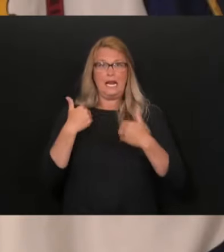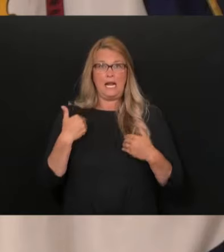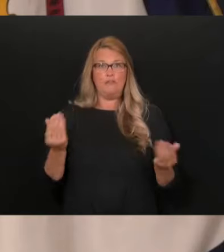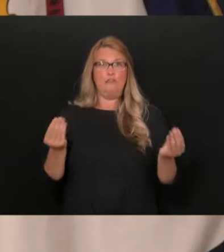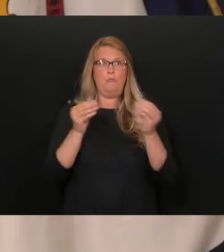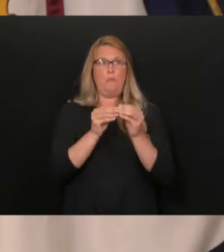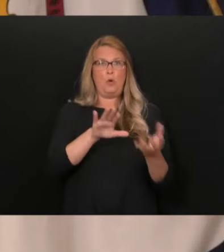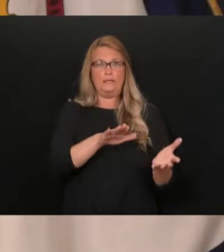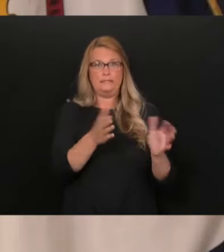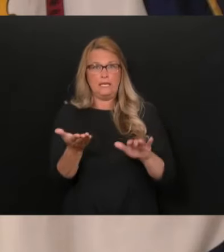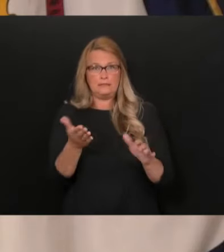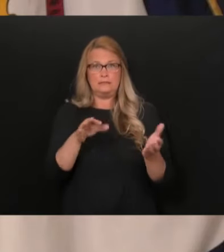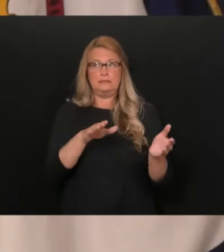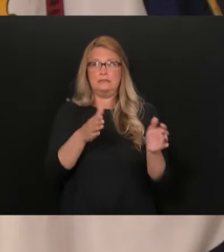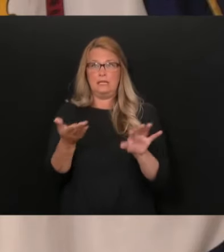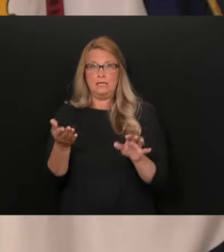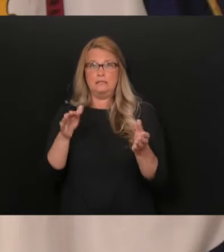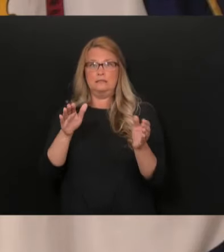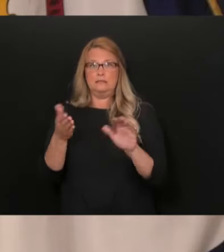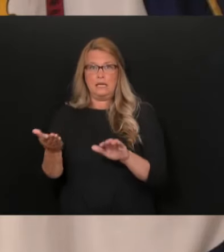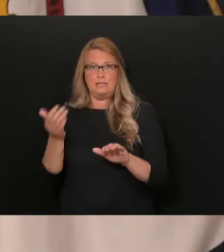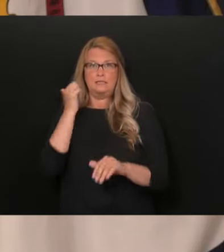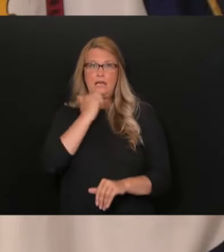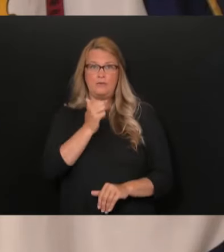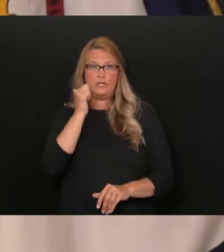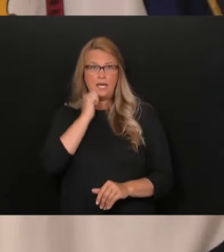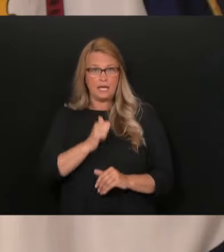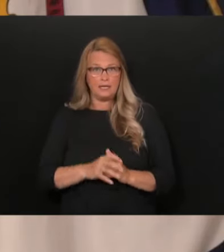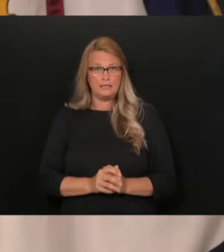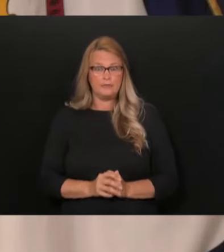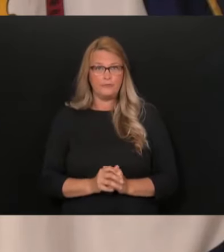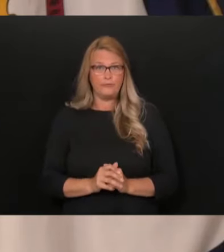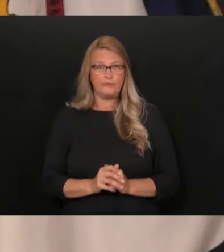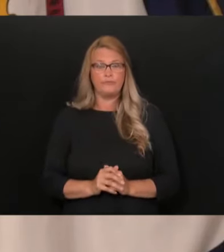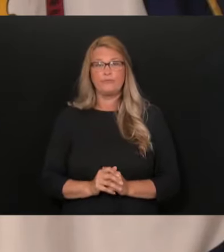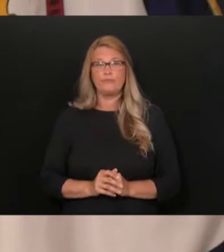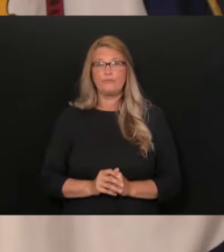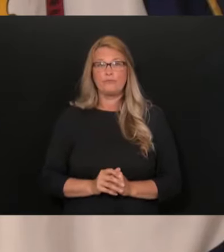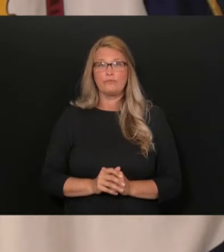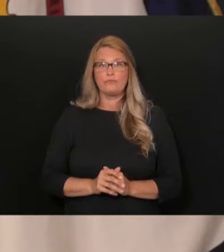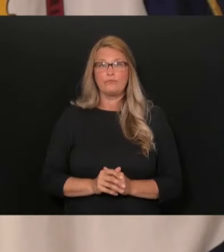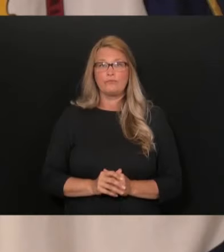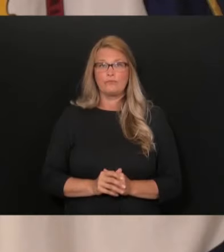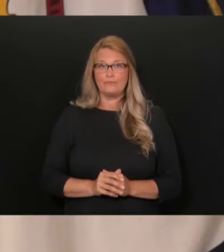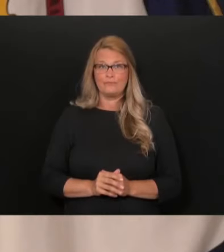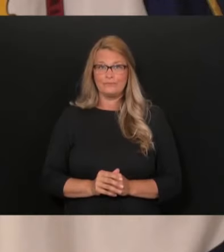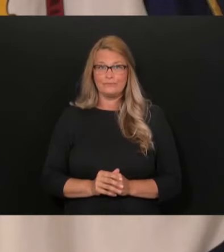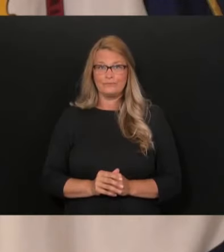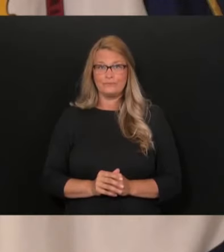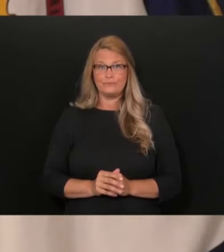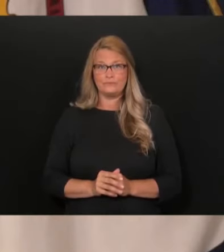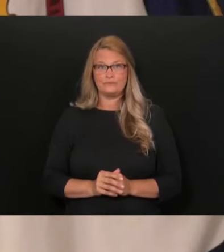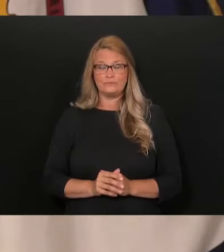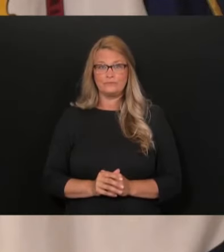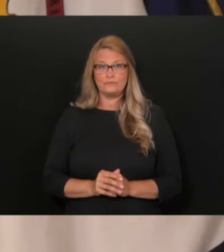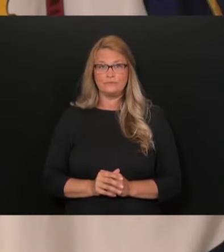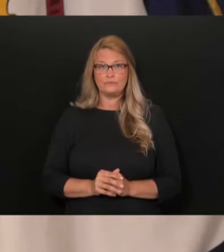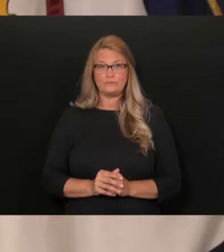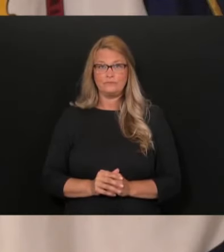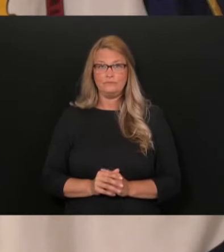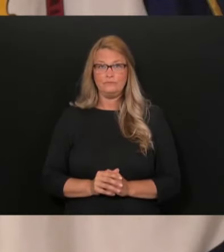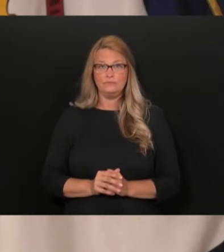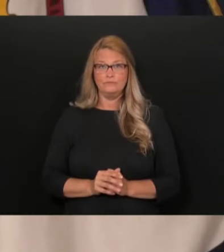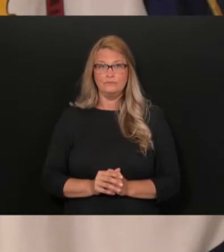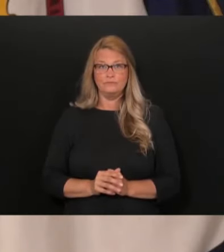lose individuals. And, you know, when we lose a